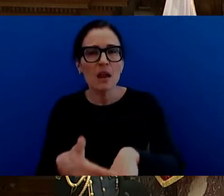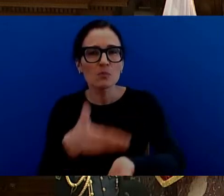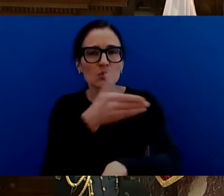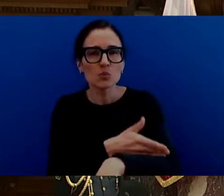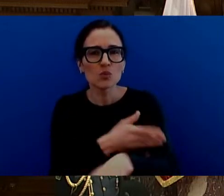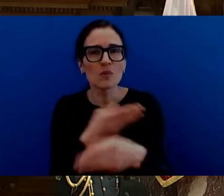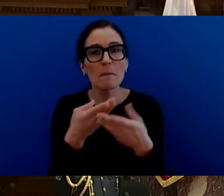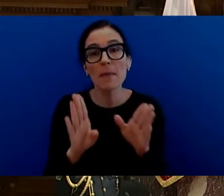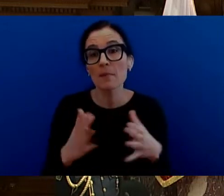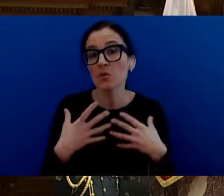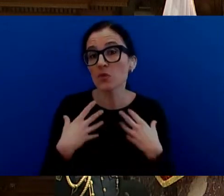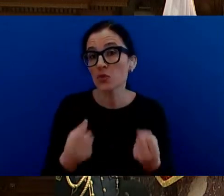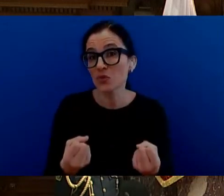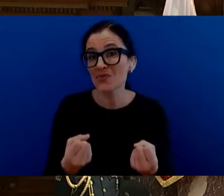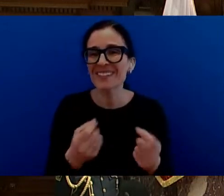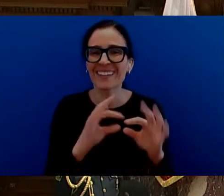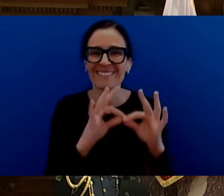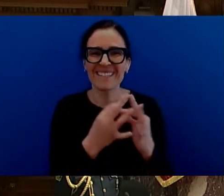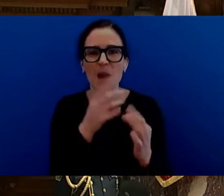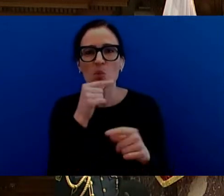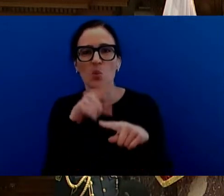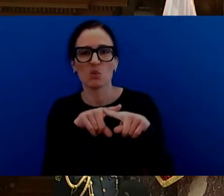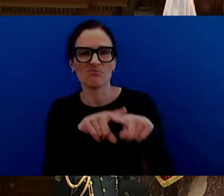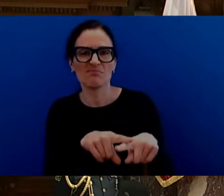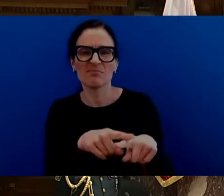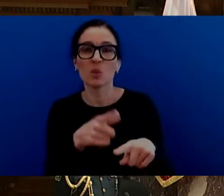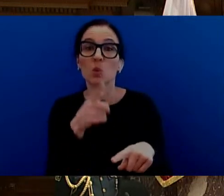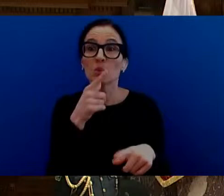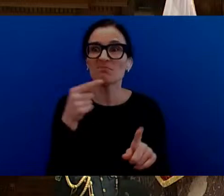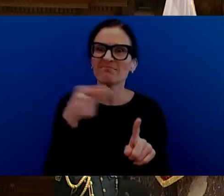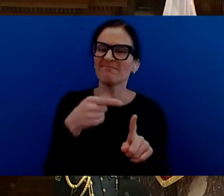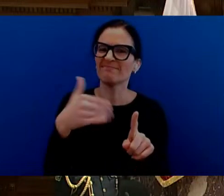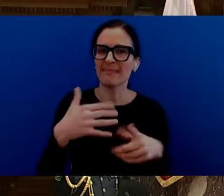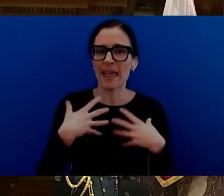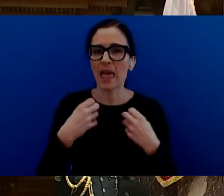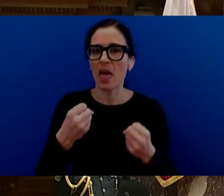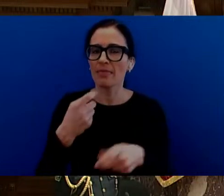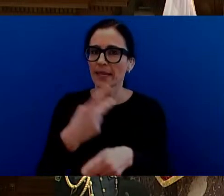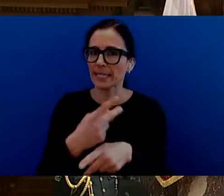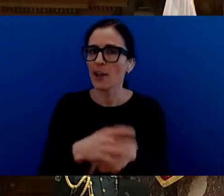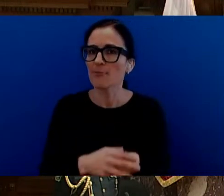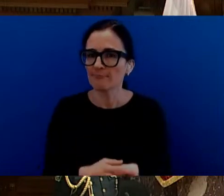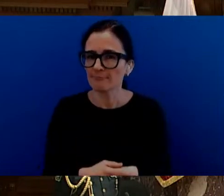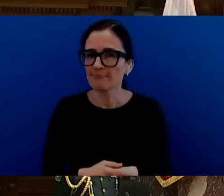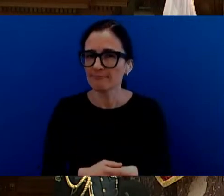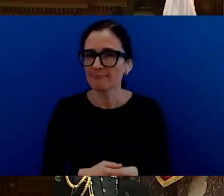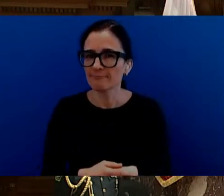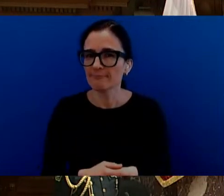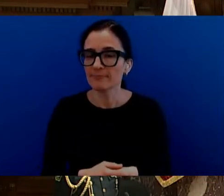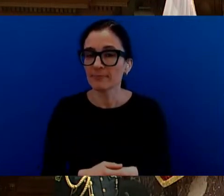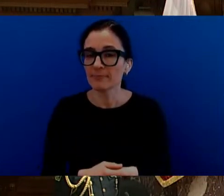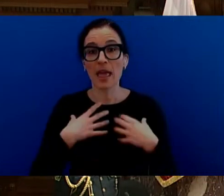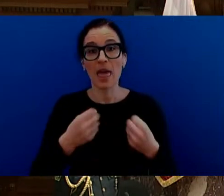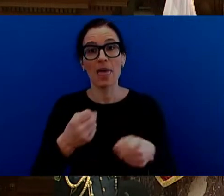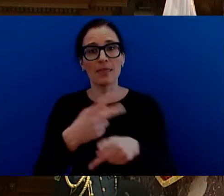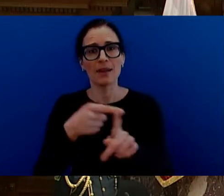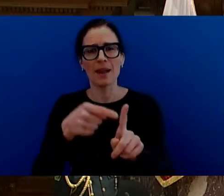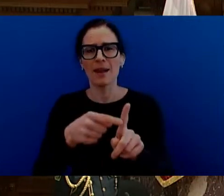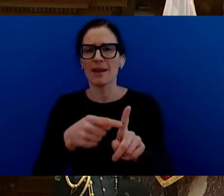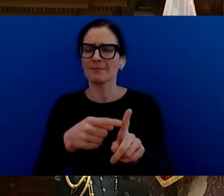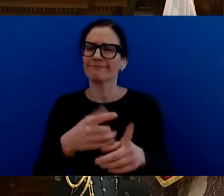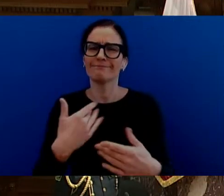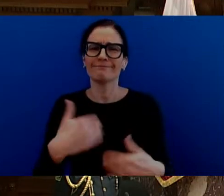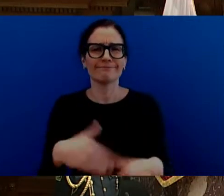healthcare. There is no greater expression of who we are as Canadians than our universal public healthcare